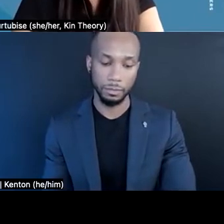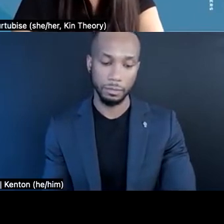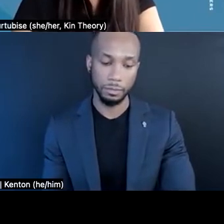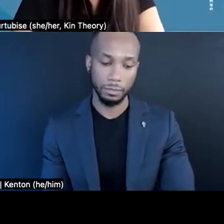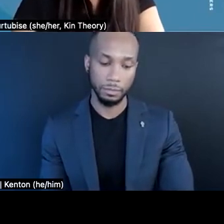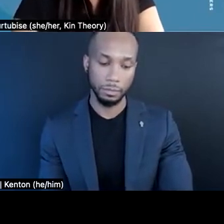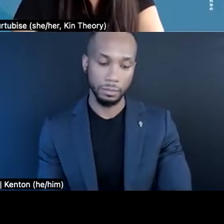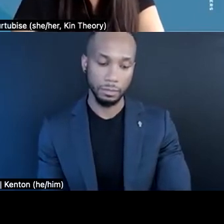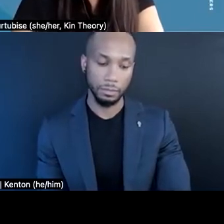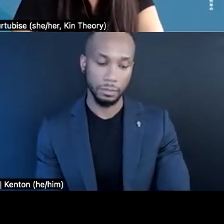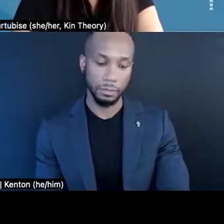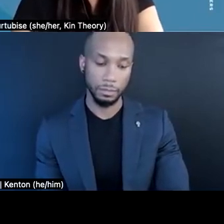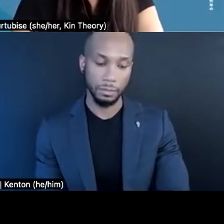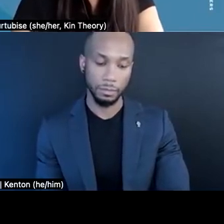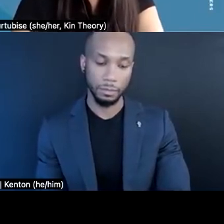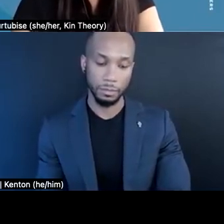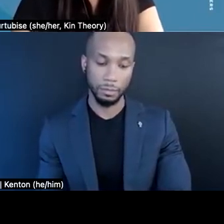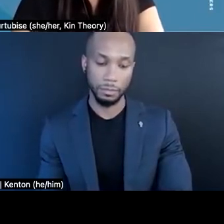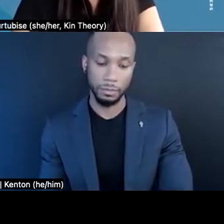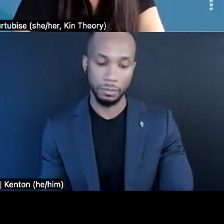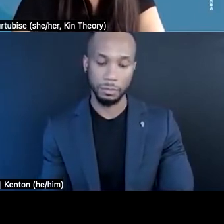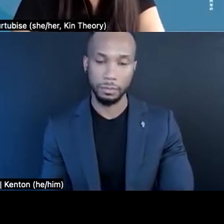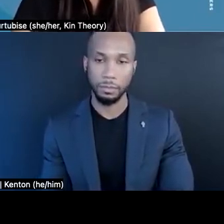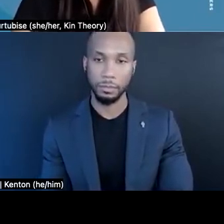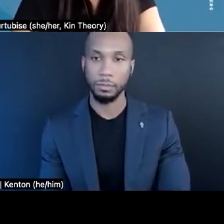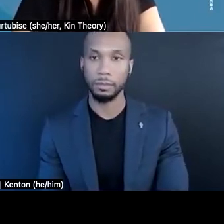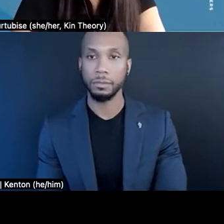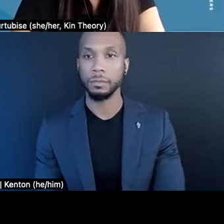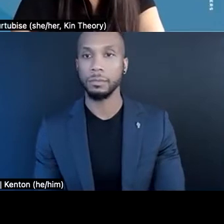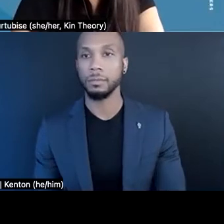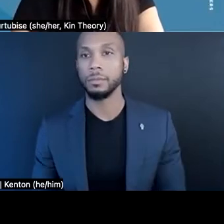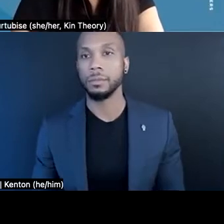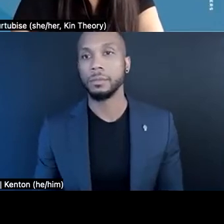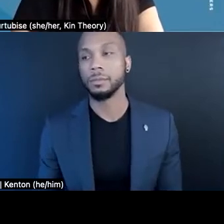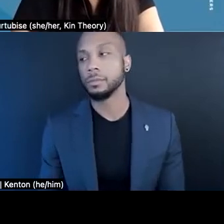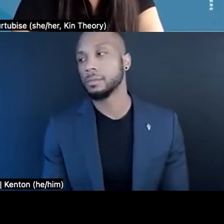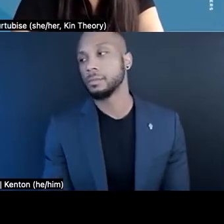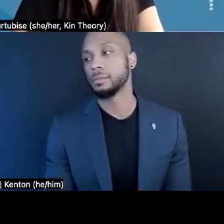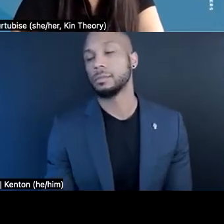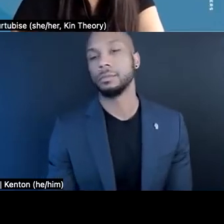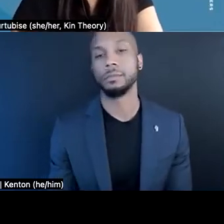being told. And here the challenge is